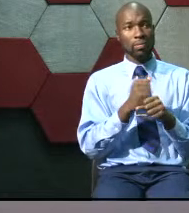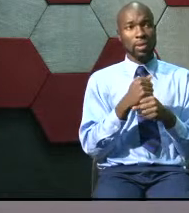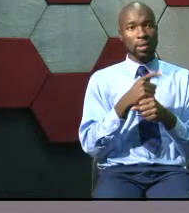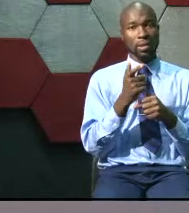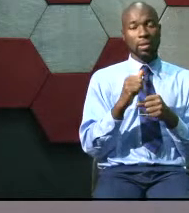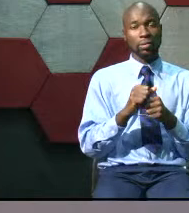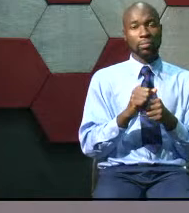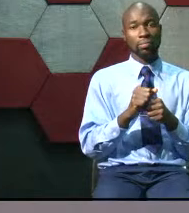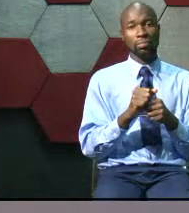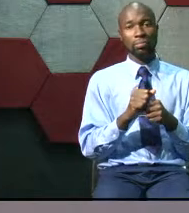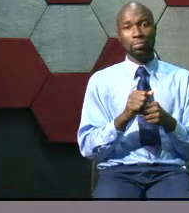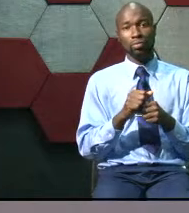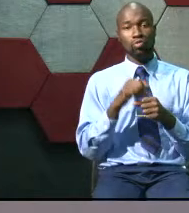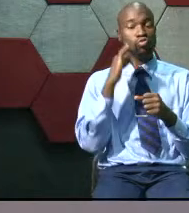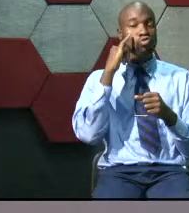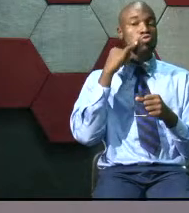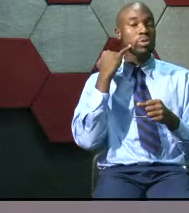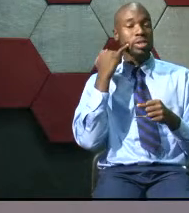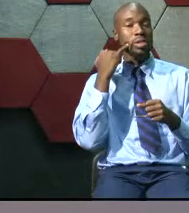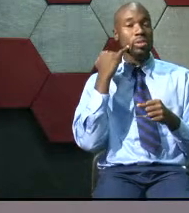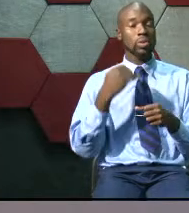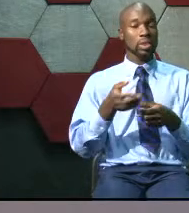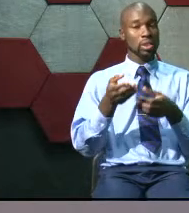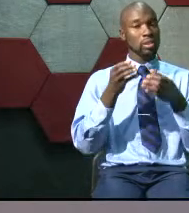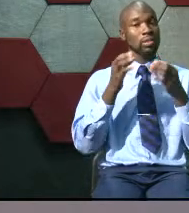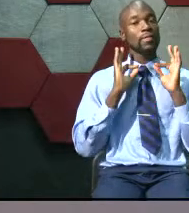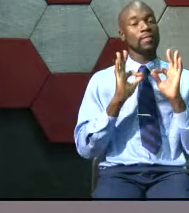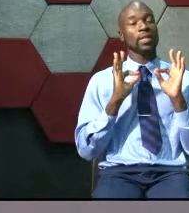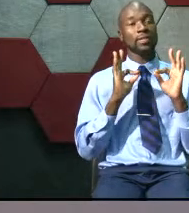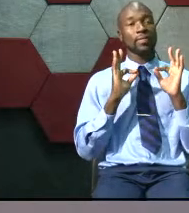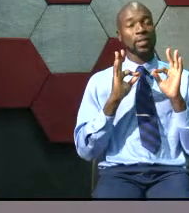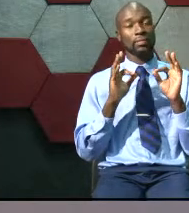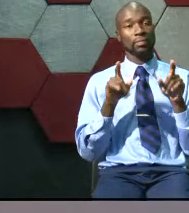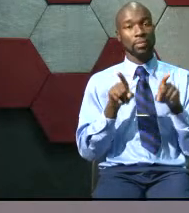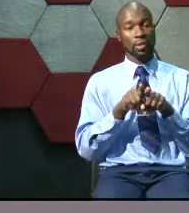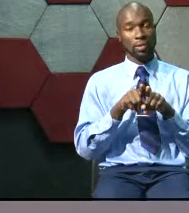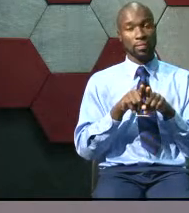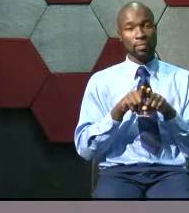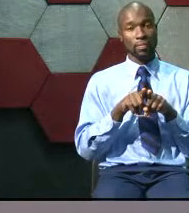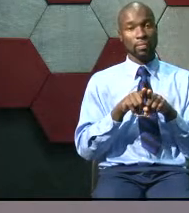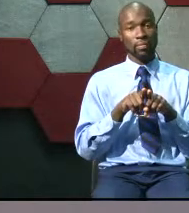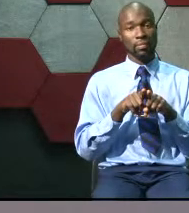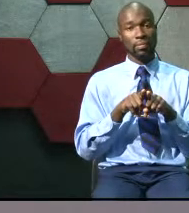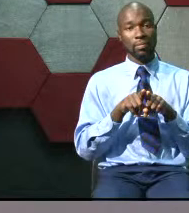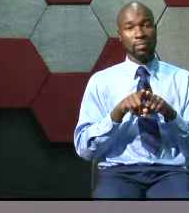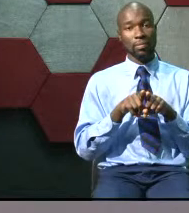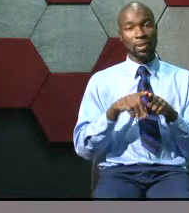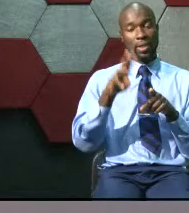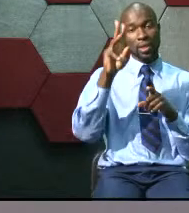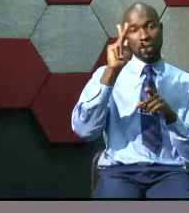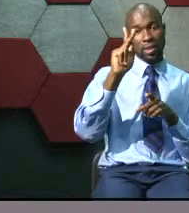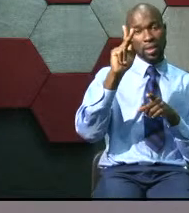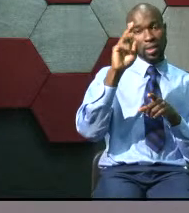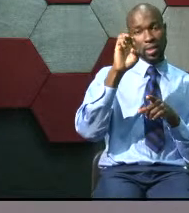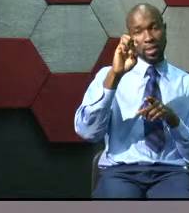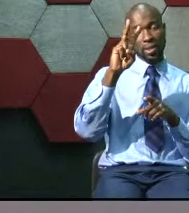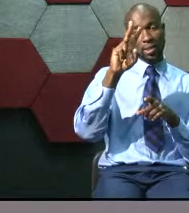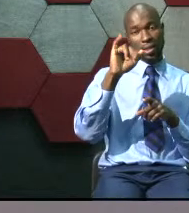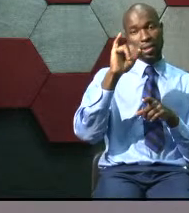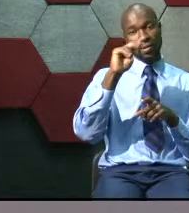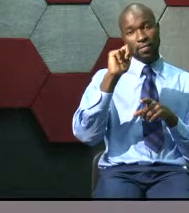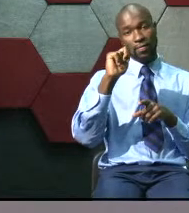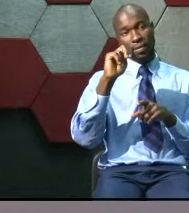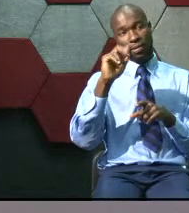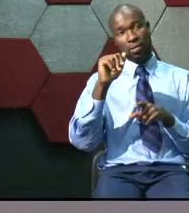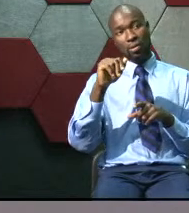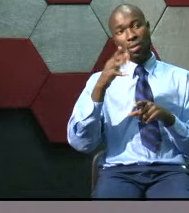of Kevin Kenya, and they also sponsor all these incredible trophies as well. Mr. Kevin, or Richard rather, or Kimani,